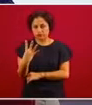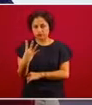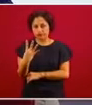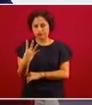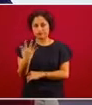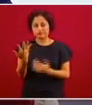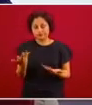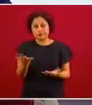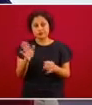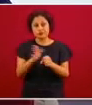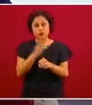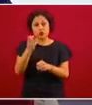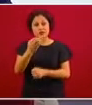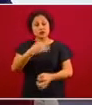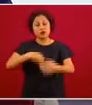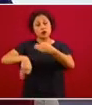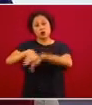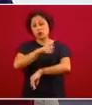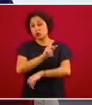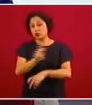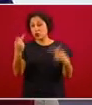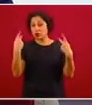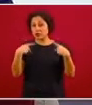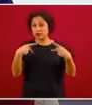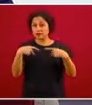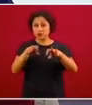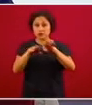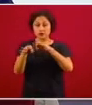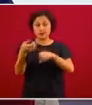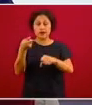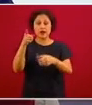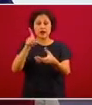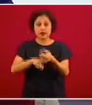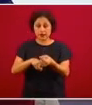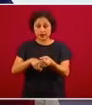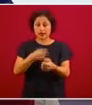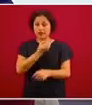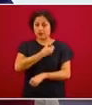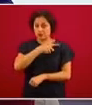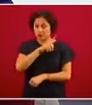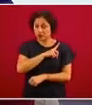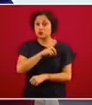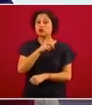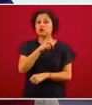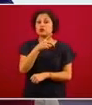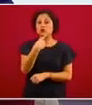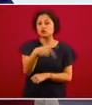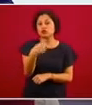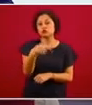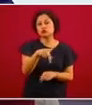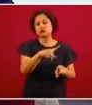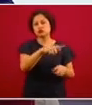And all of the professionals that work in these units,